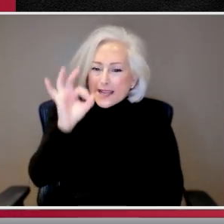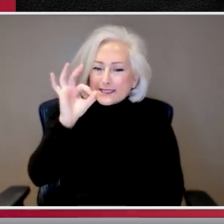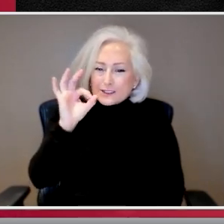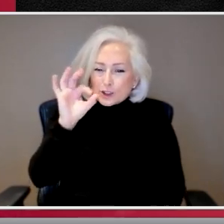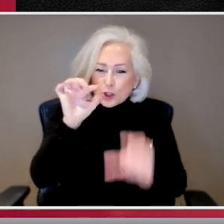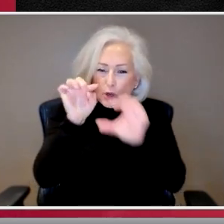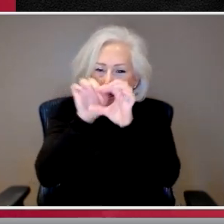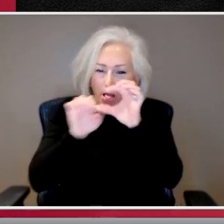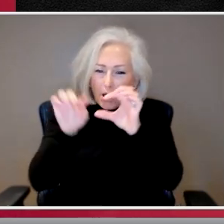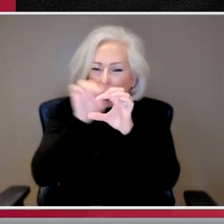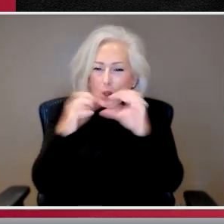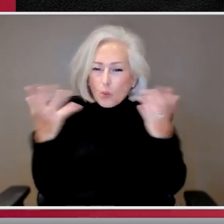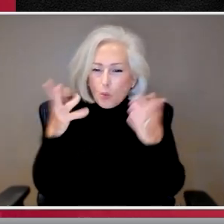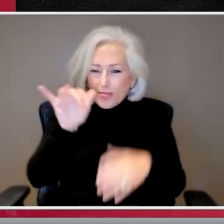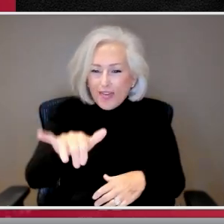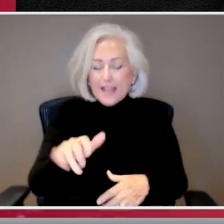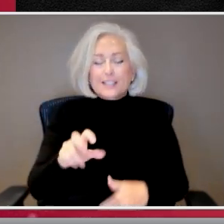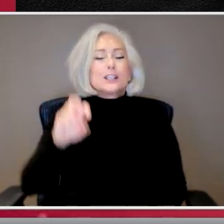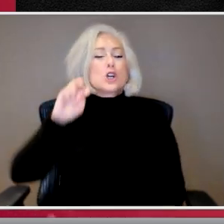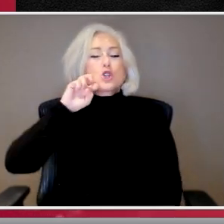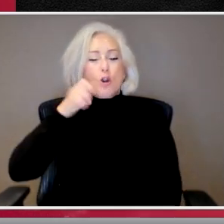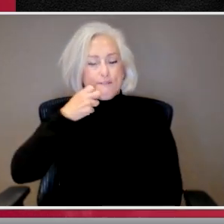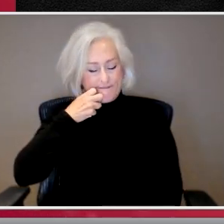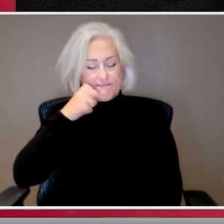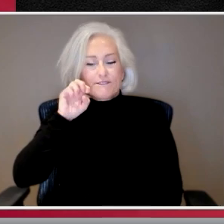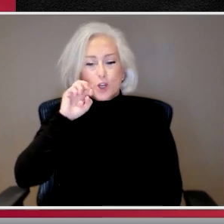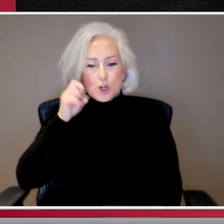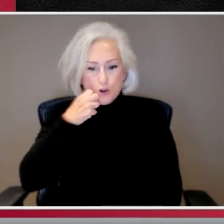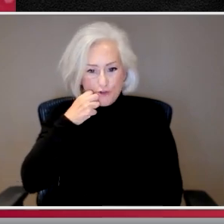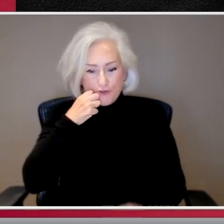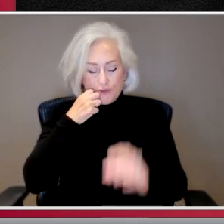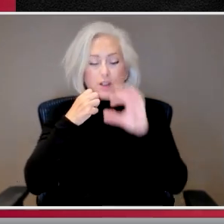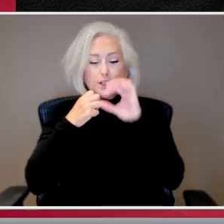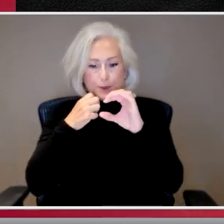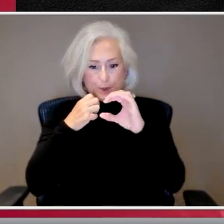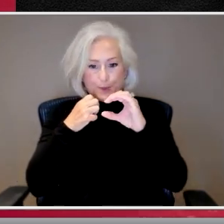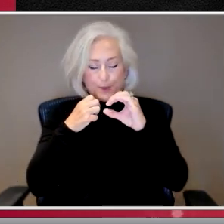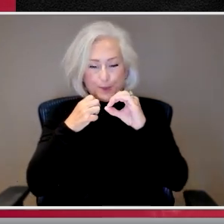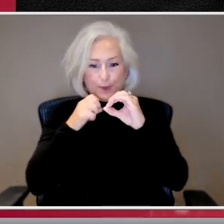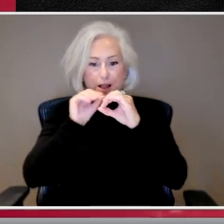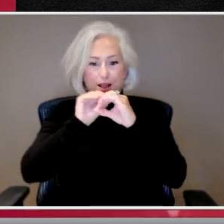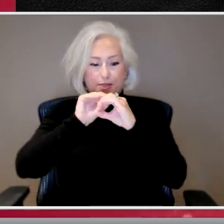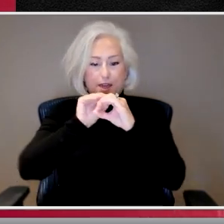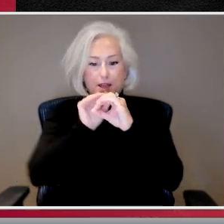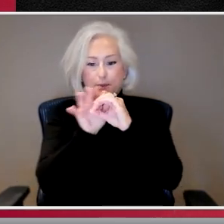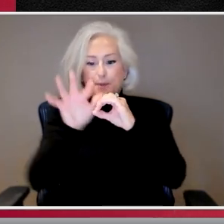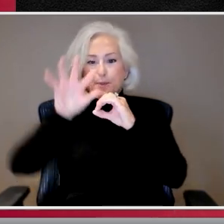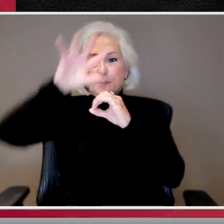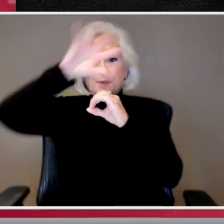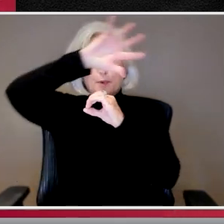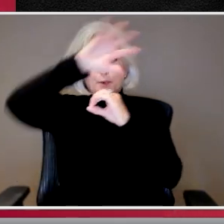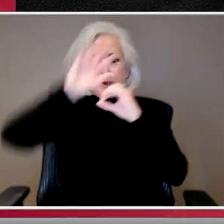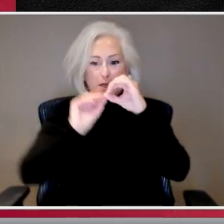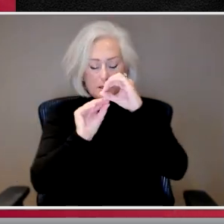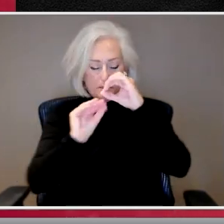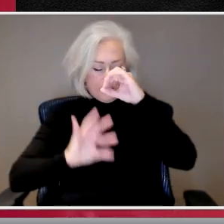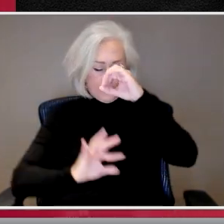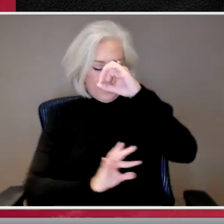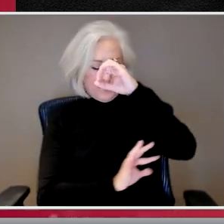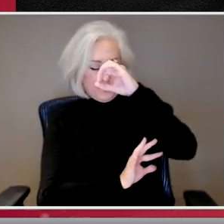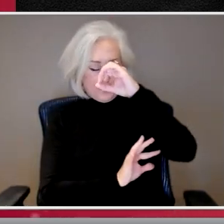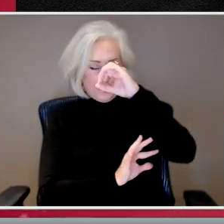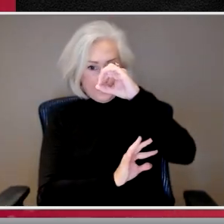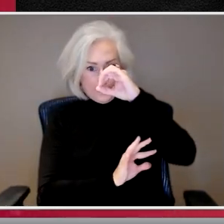the nerve. Okay. And you have like the arch of the blood vessels, one up to the left and one down to the left, and also to the right